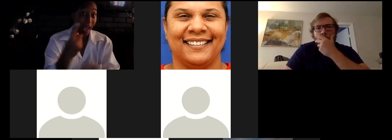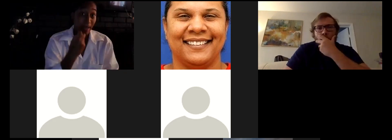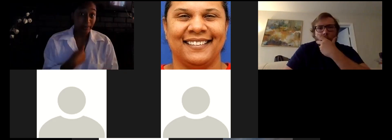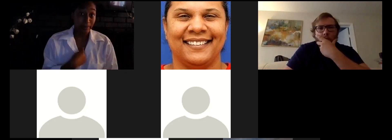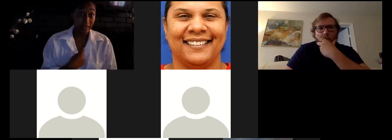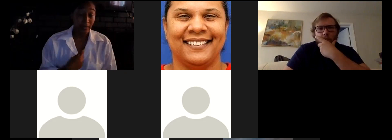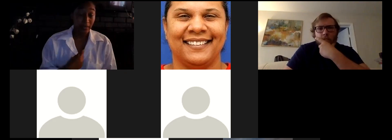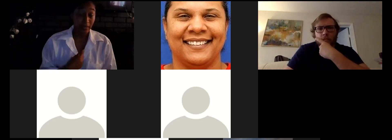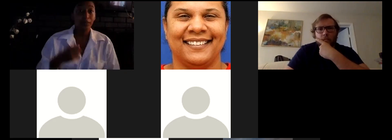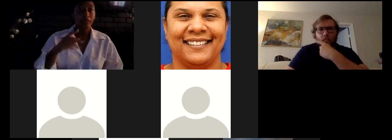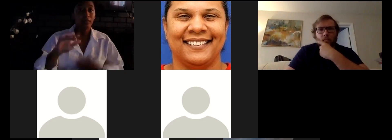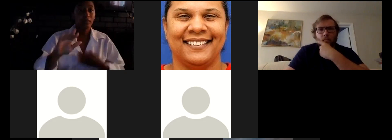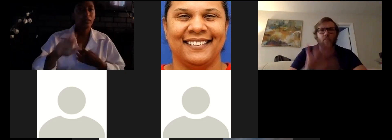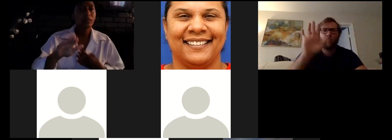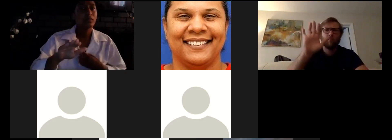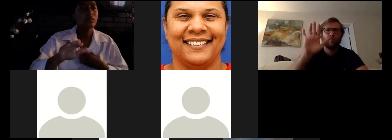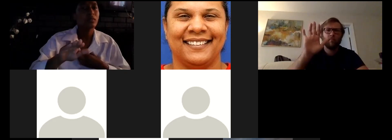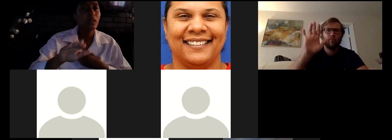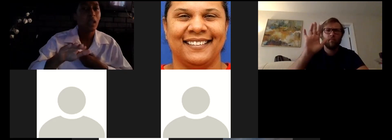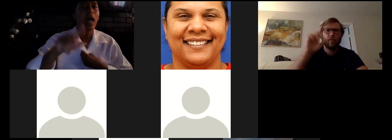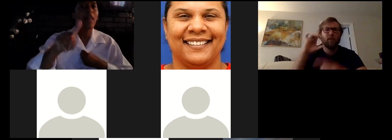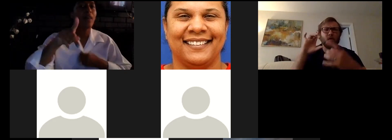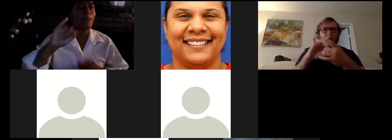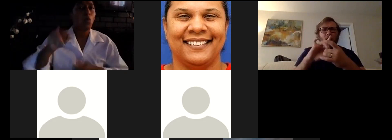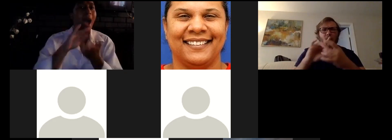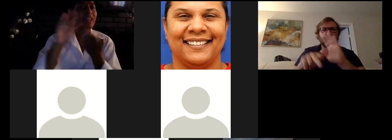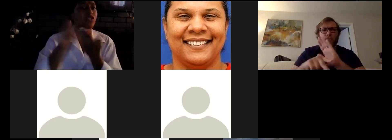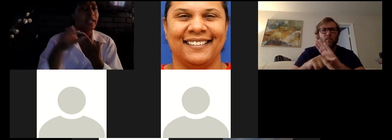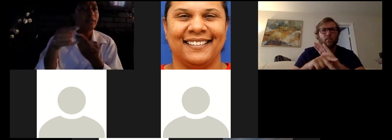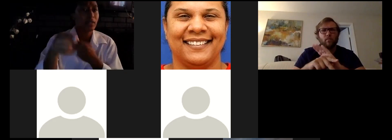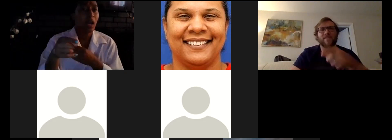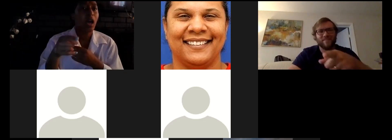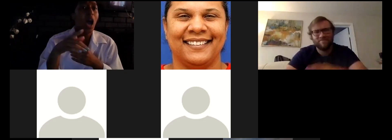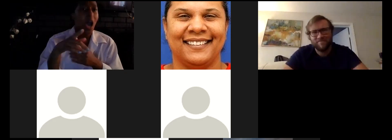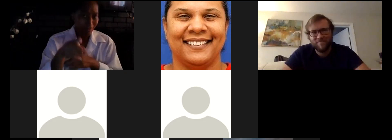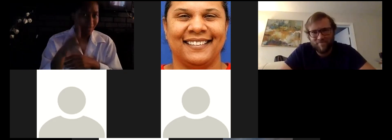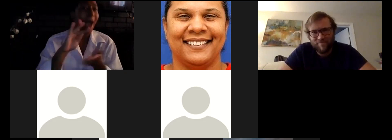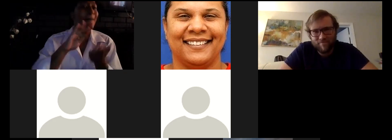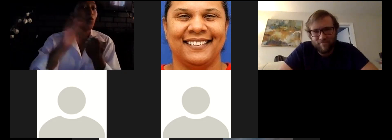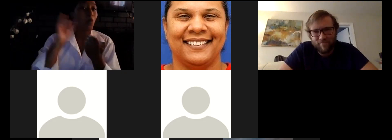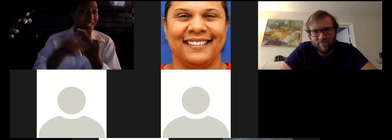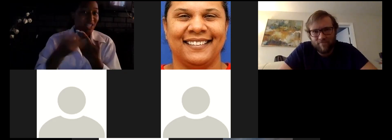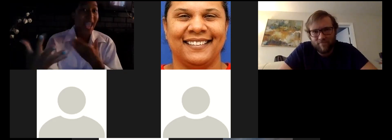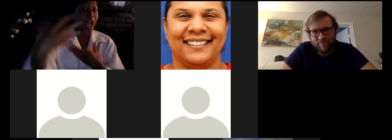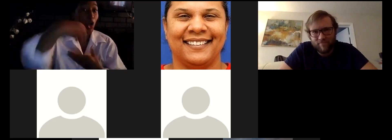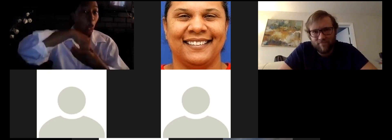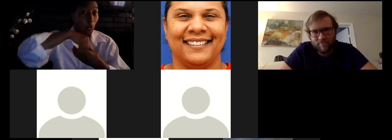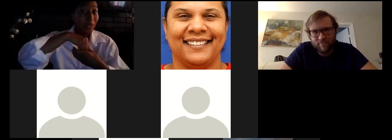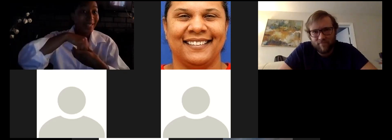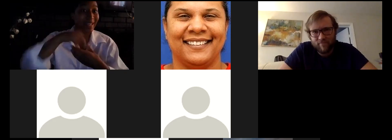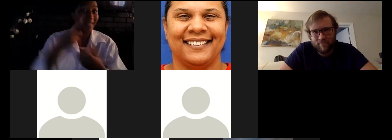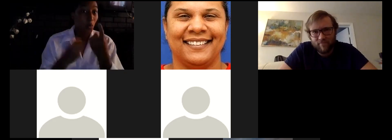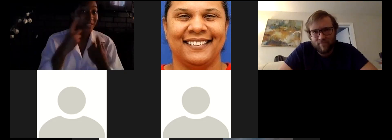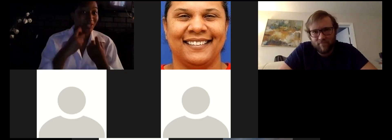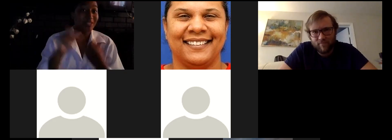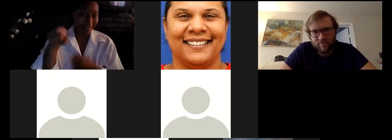Is the project included in that to ask questions or no? Of course, sure. Um, the only question I had was